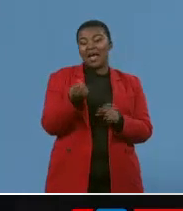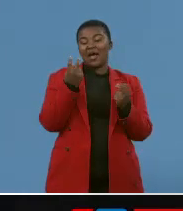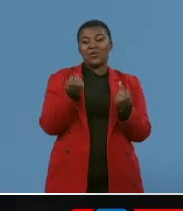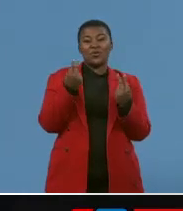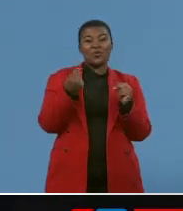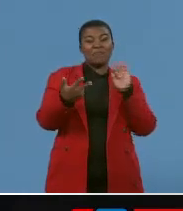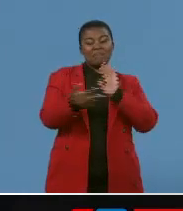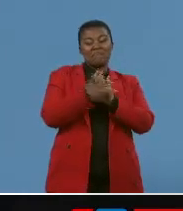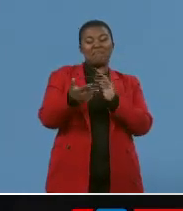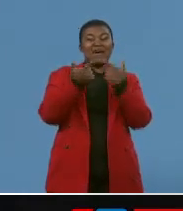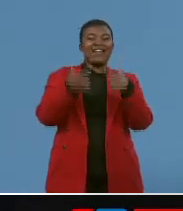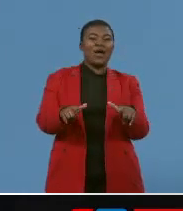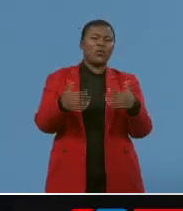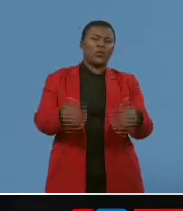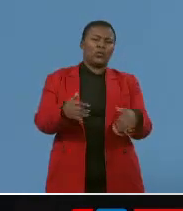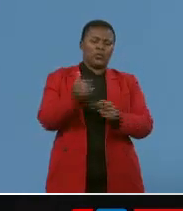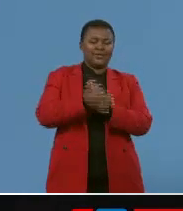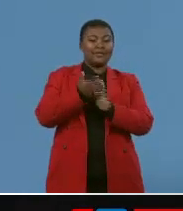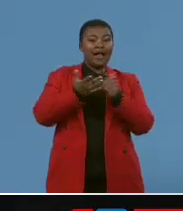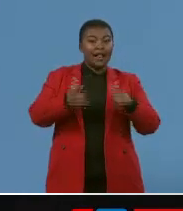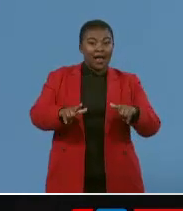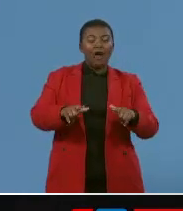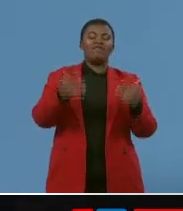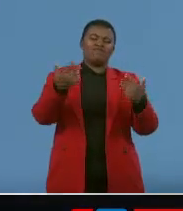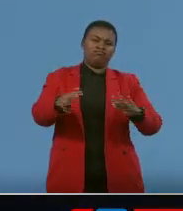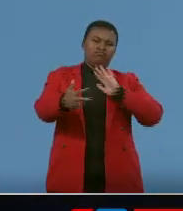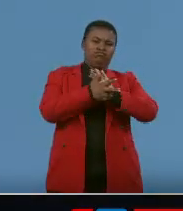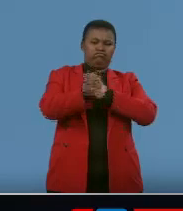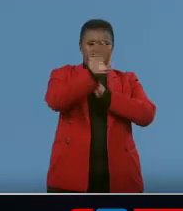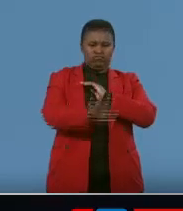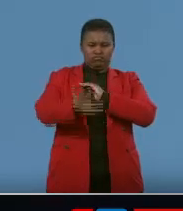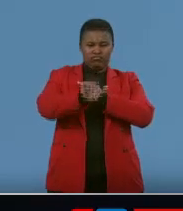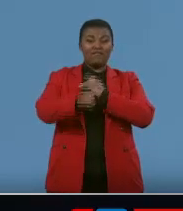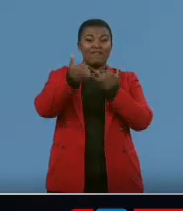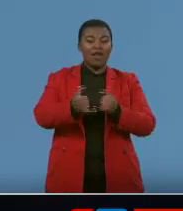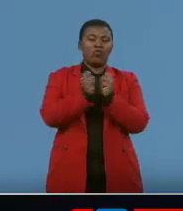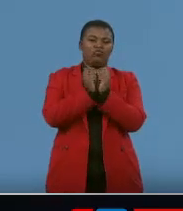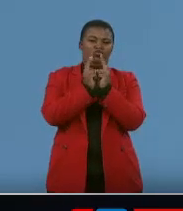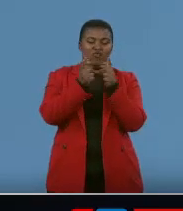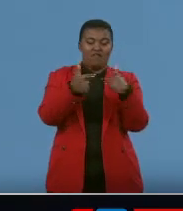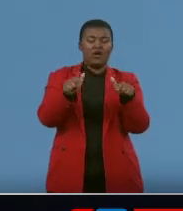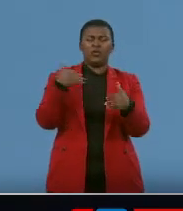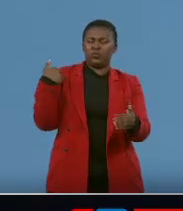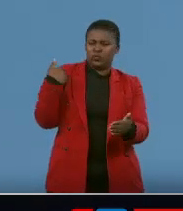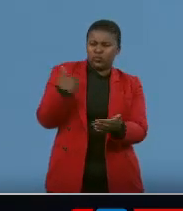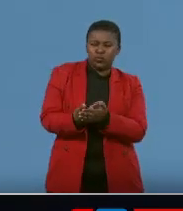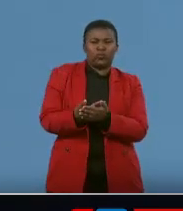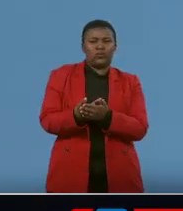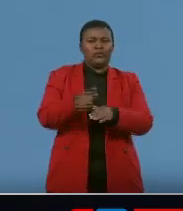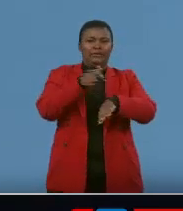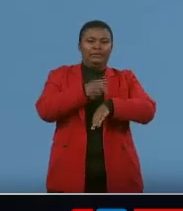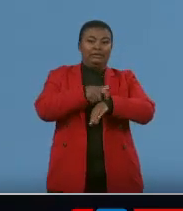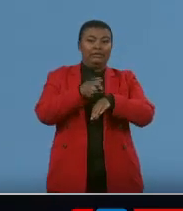New official language, sign language, is now officially recognized in the country. It's the 12th one. It's taken a long time to get here.